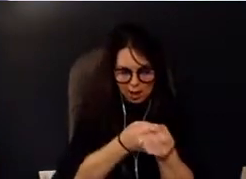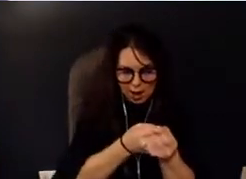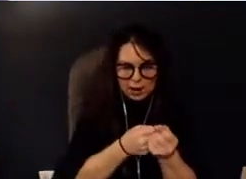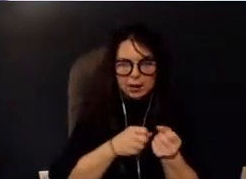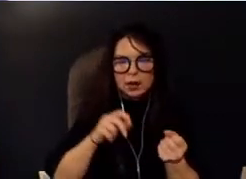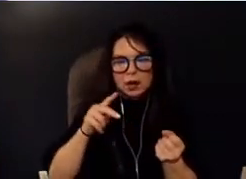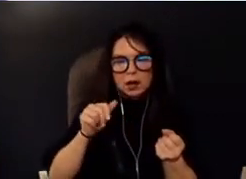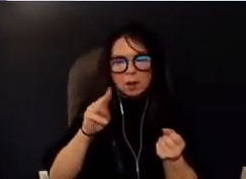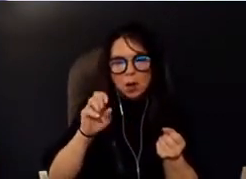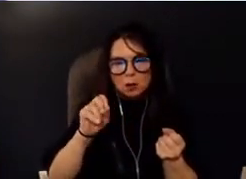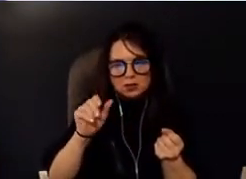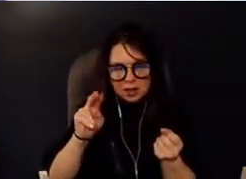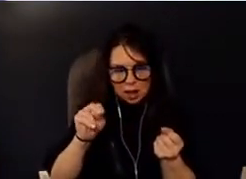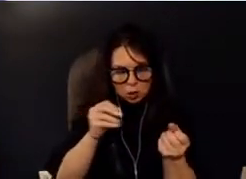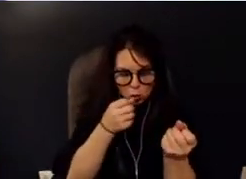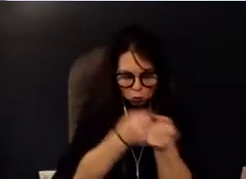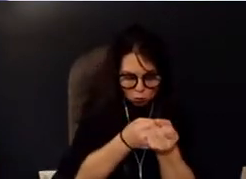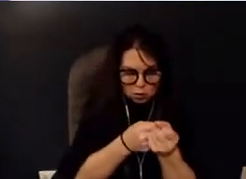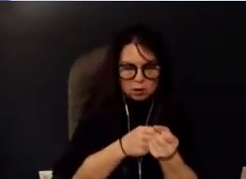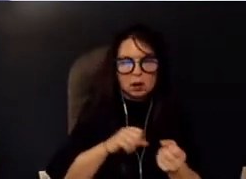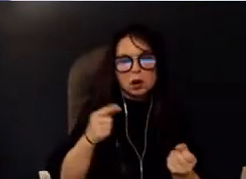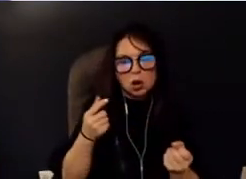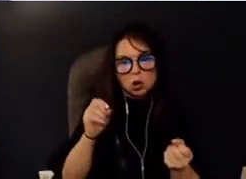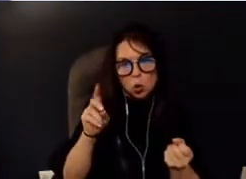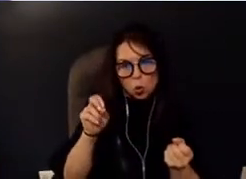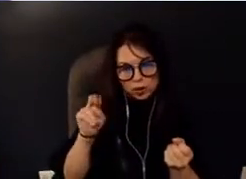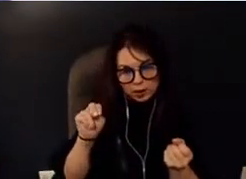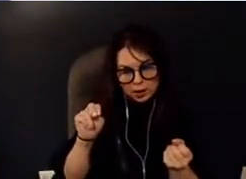Aye. Councilmember Gordon.